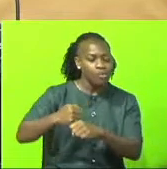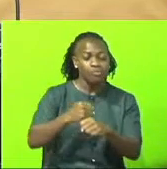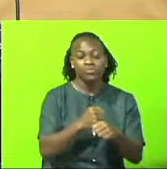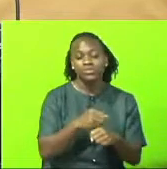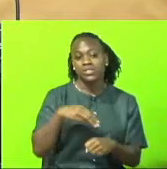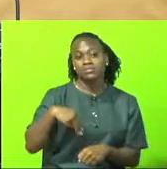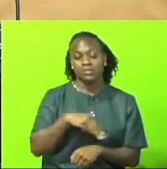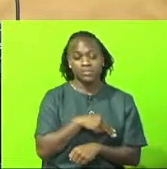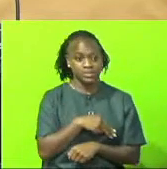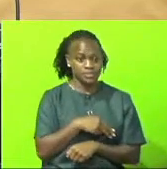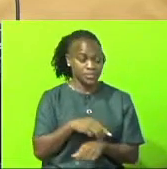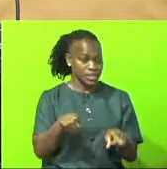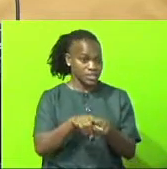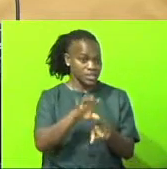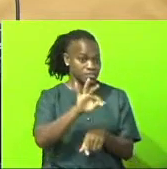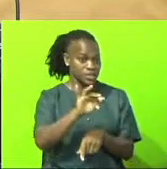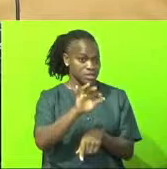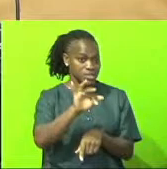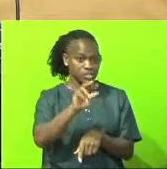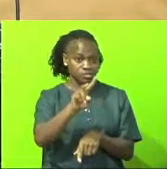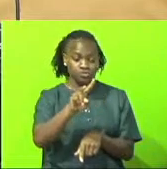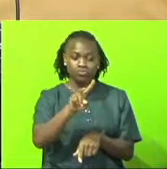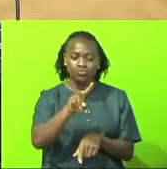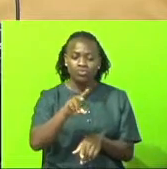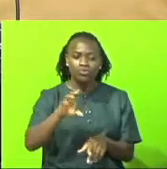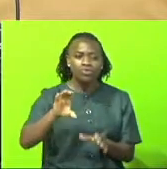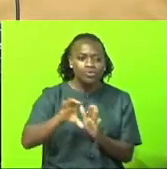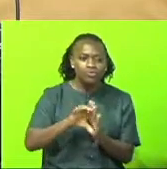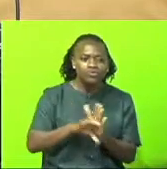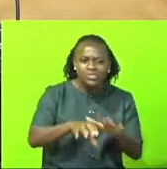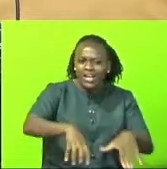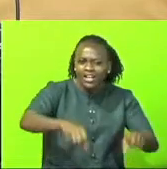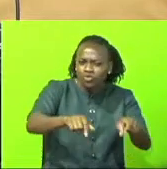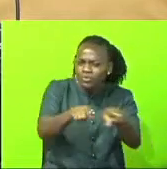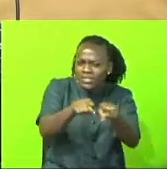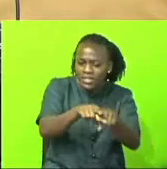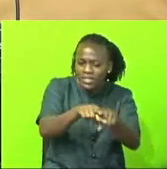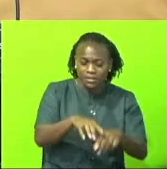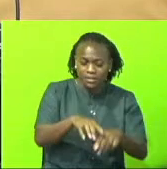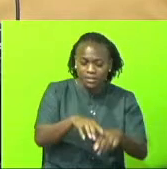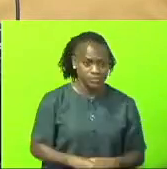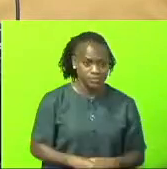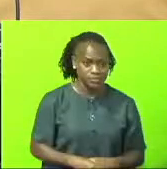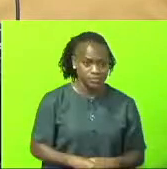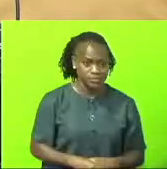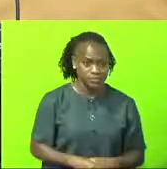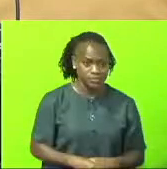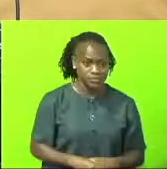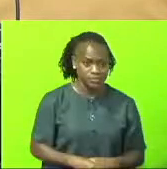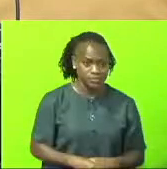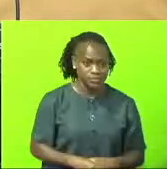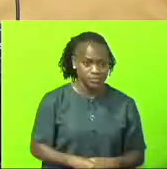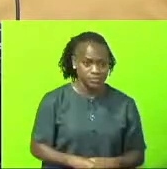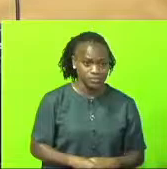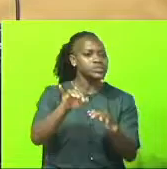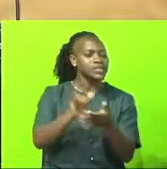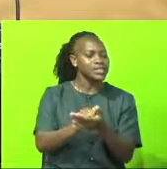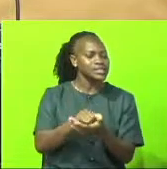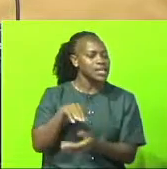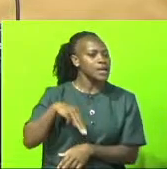1992 Constitution also adopted that provision. Mr. Speaker, it is therefore important for members to